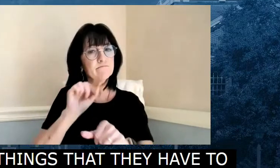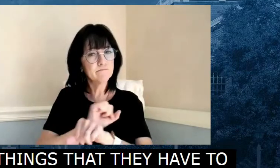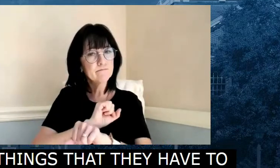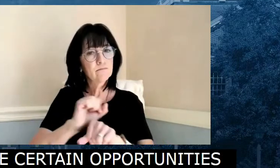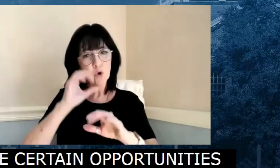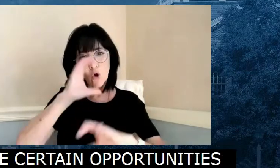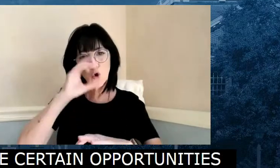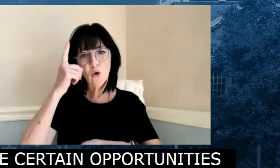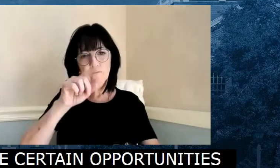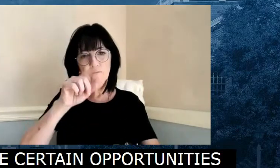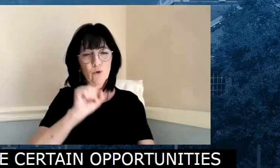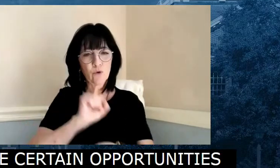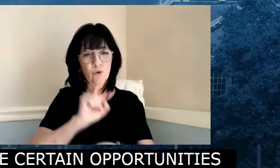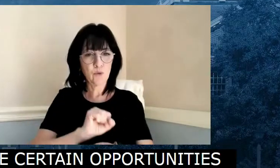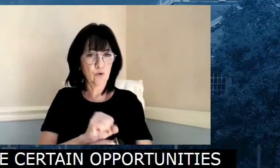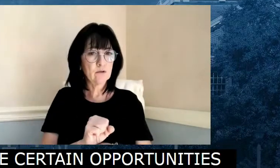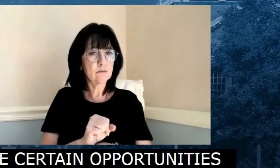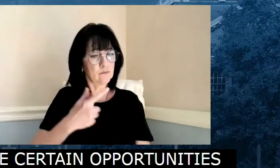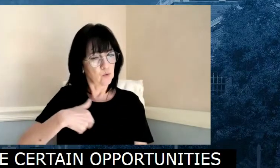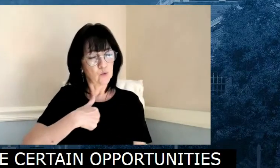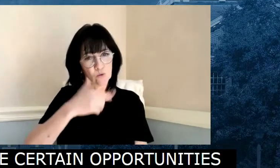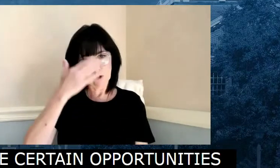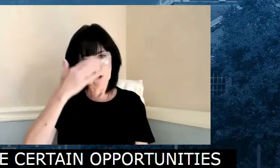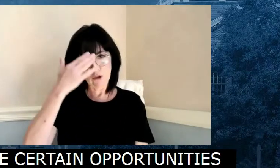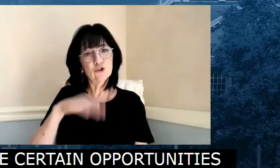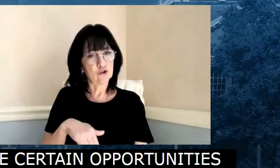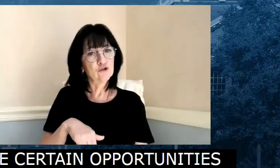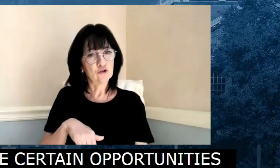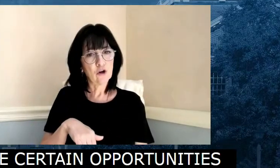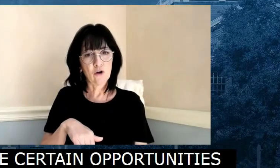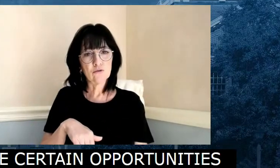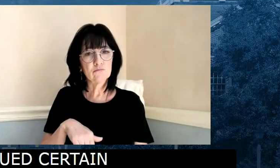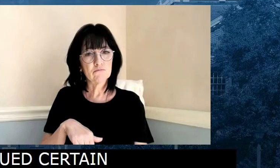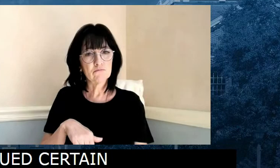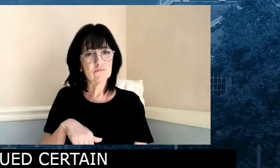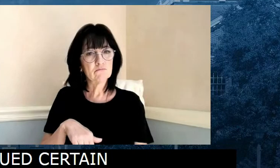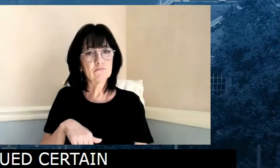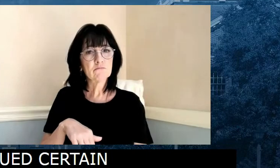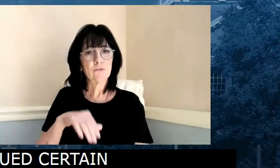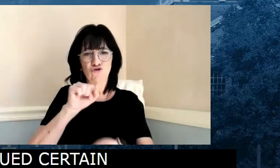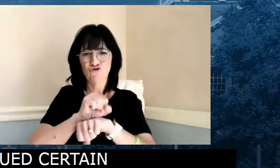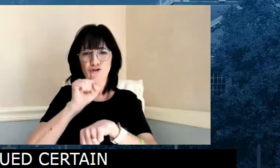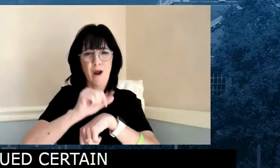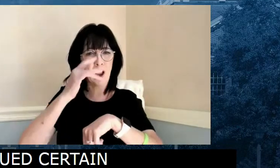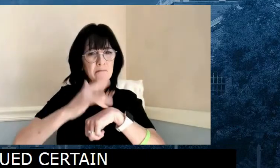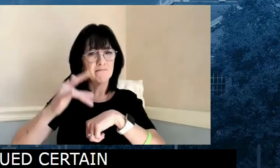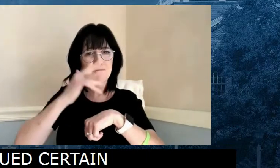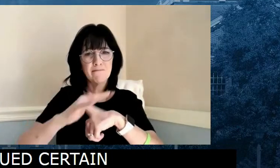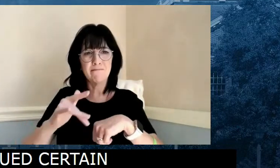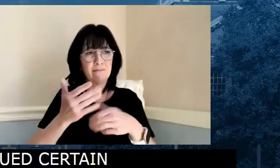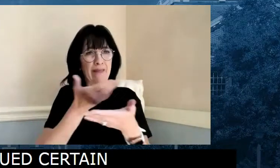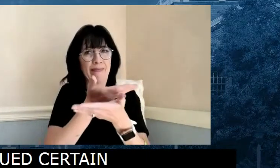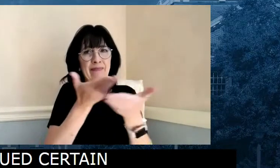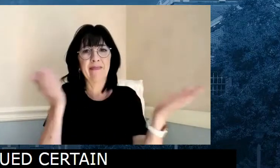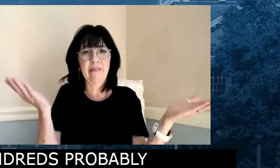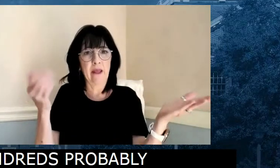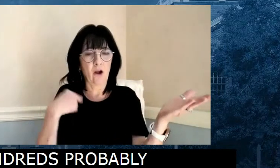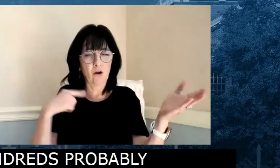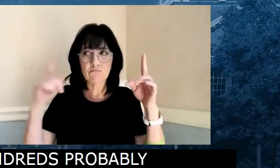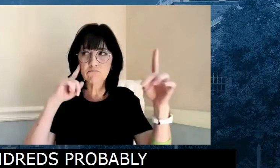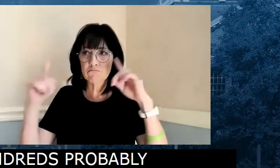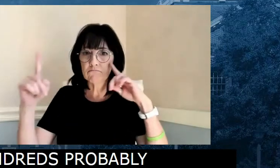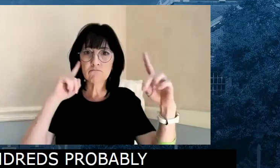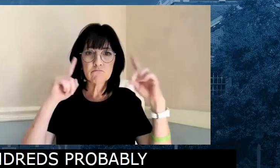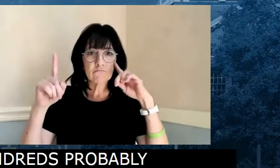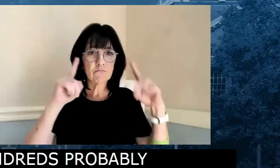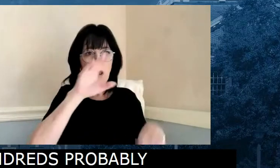We know that there are hundreds, probably thousands of job vacancies out there. I hear it from employers across the